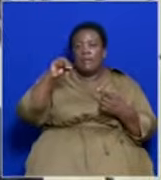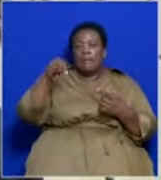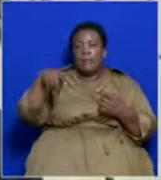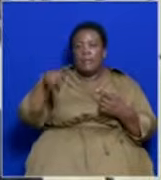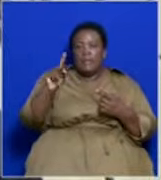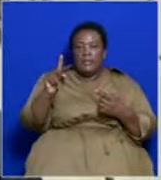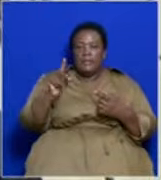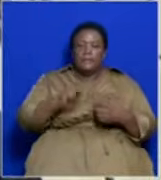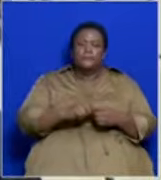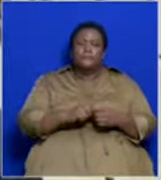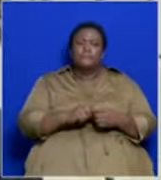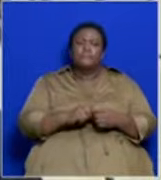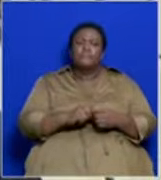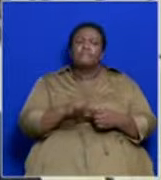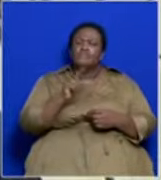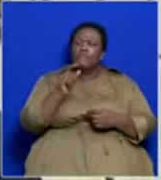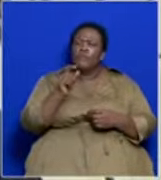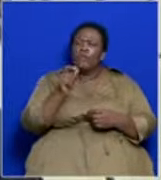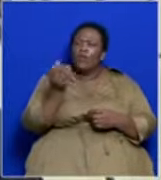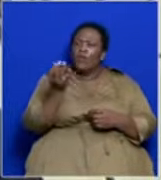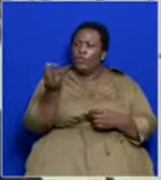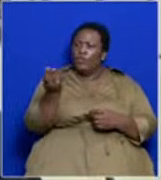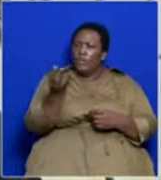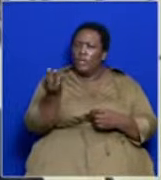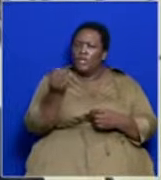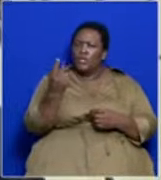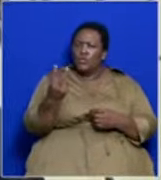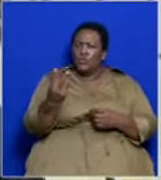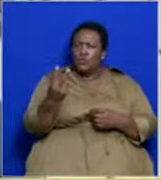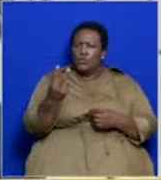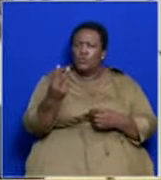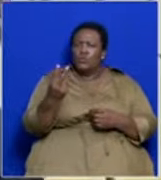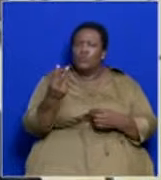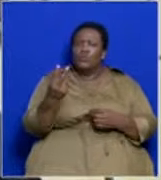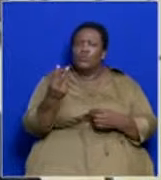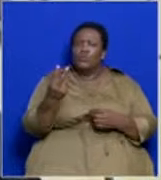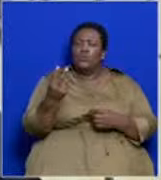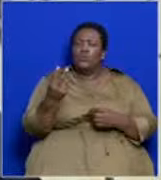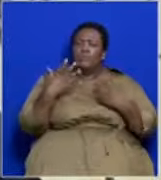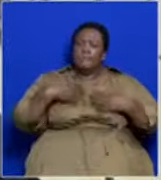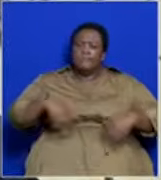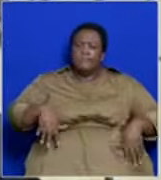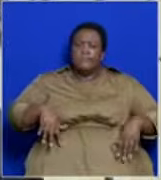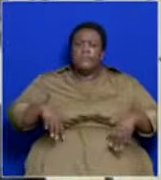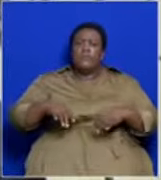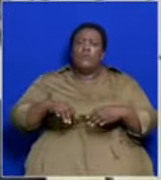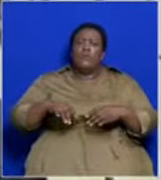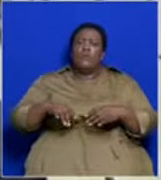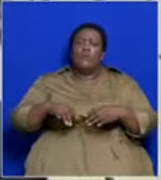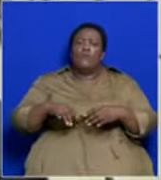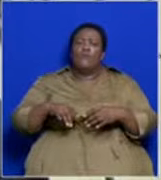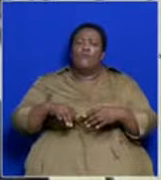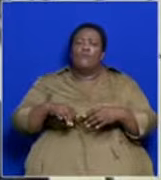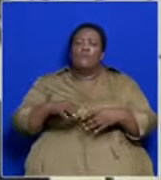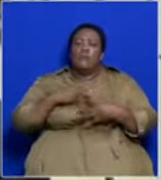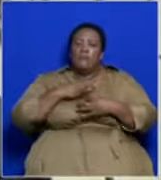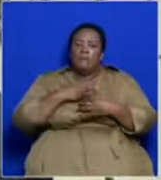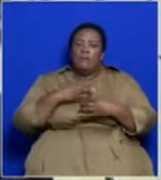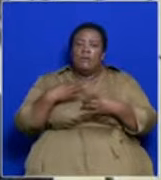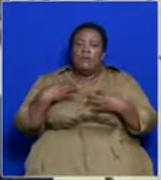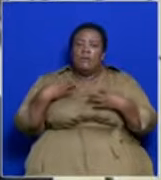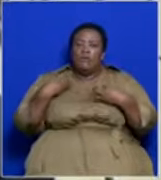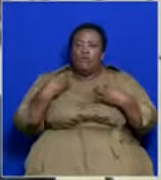3 individuals, 2 were attired in official uniform, while the